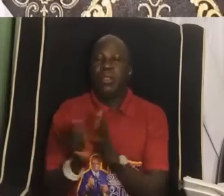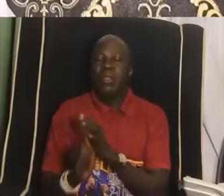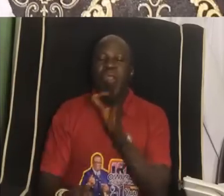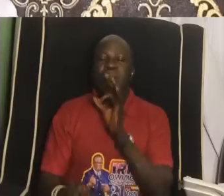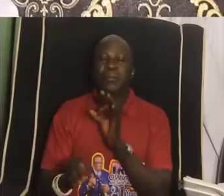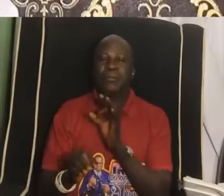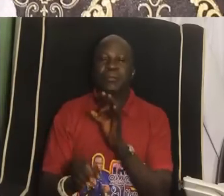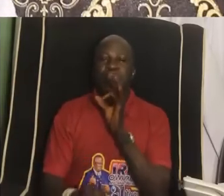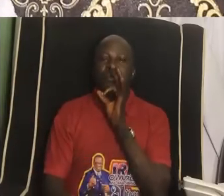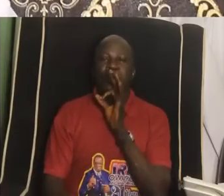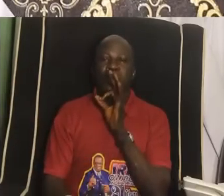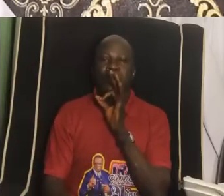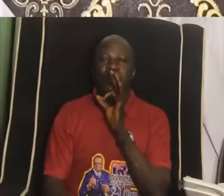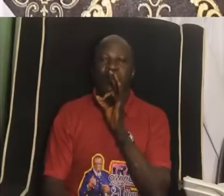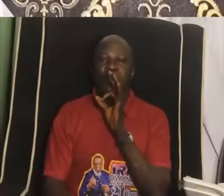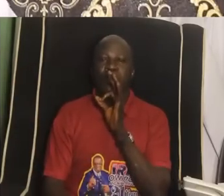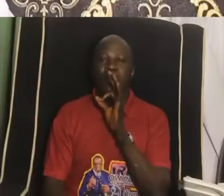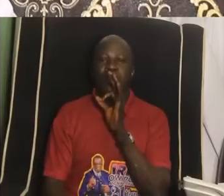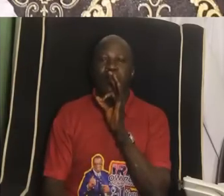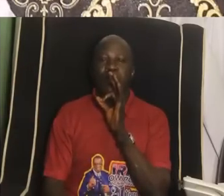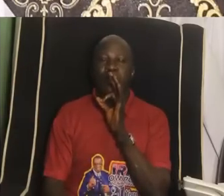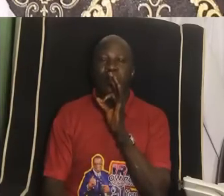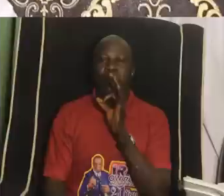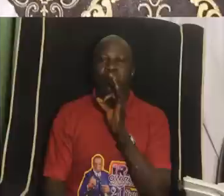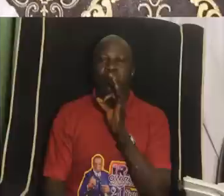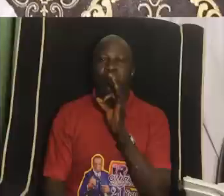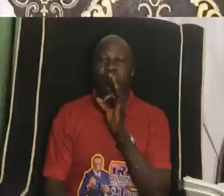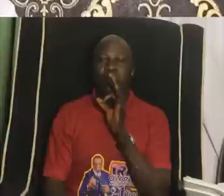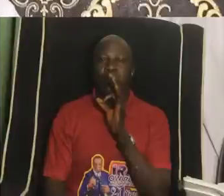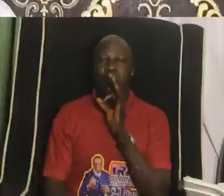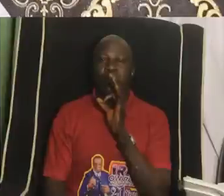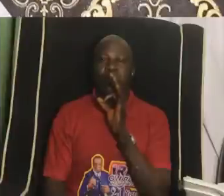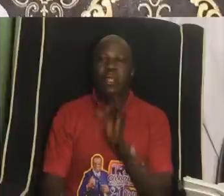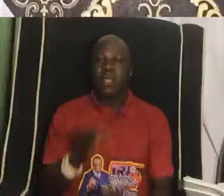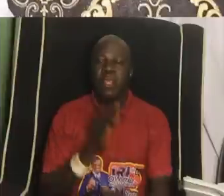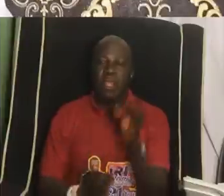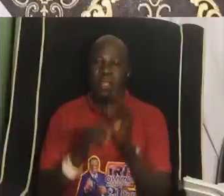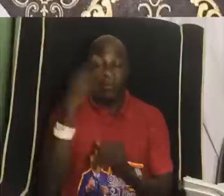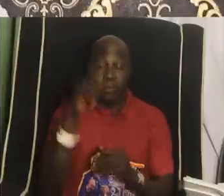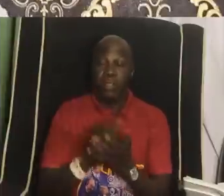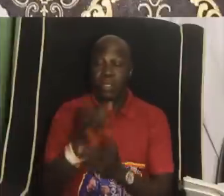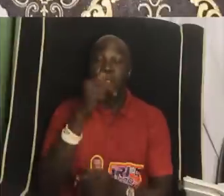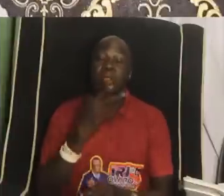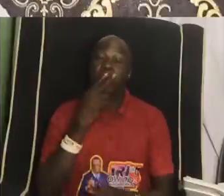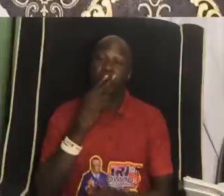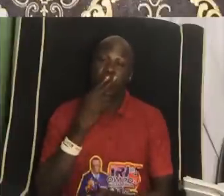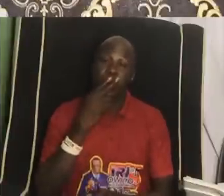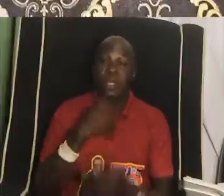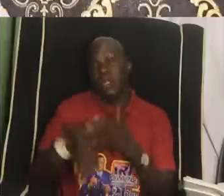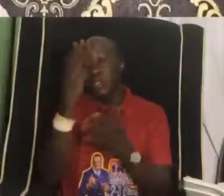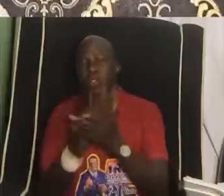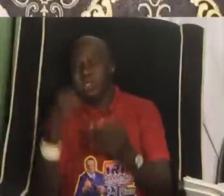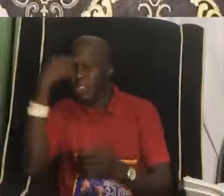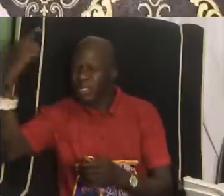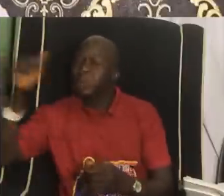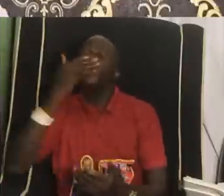lójú àlá, ó dára, ṣùgbọ́n lójú ayé láti mọ̀ pé kò bá àgọ́ ara mu. If you see like cigarette in the dream,